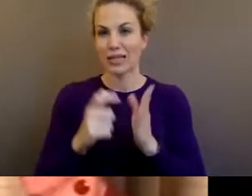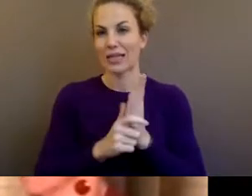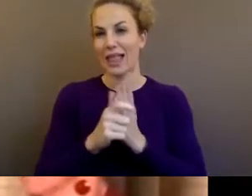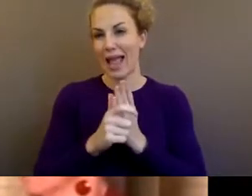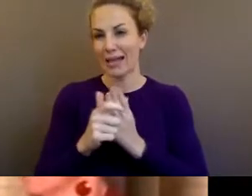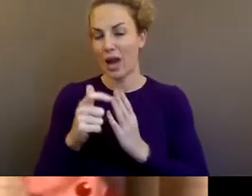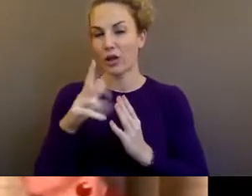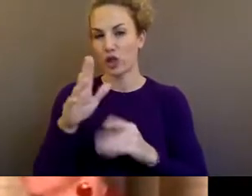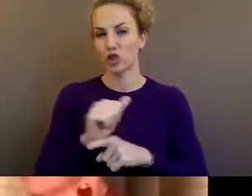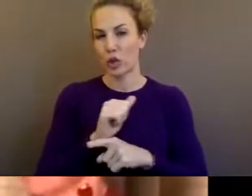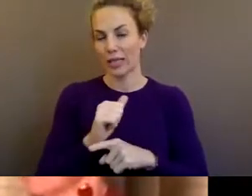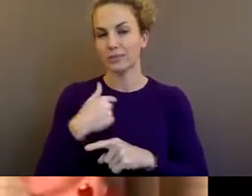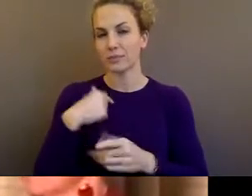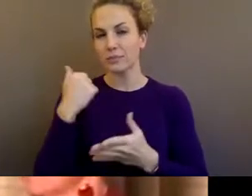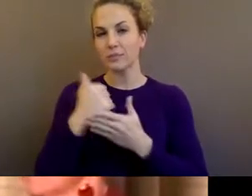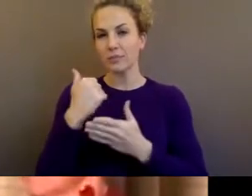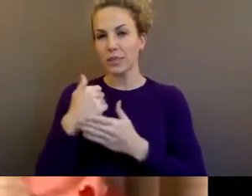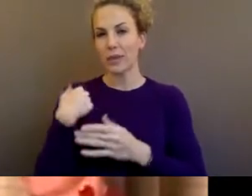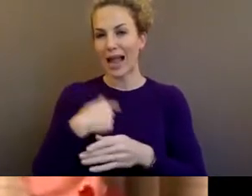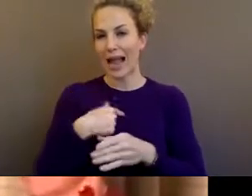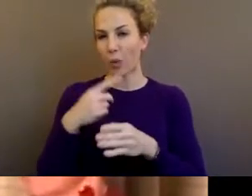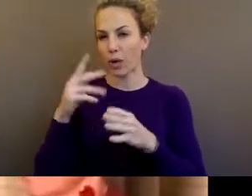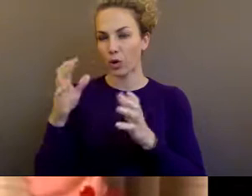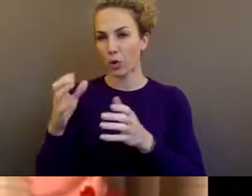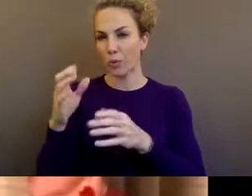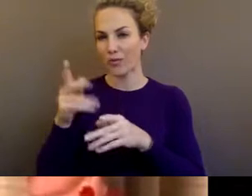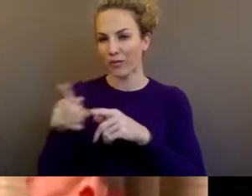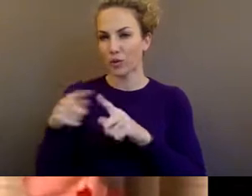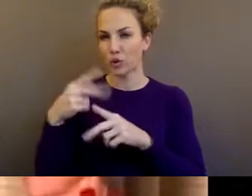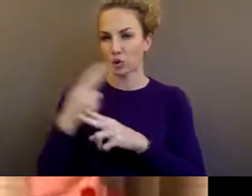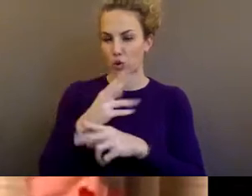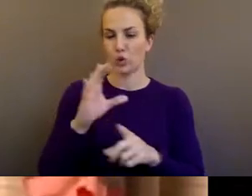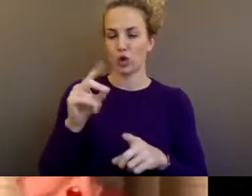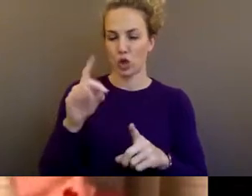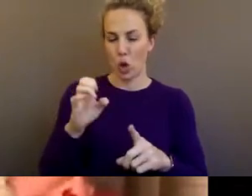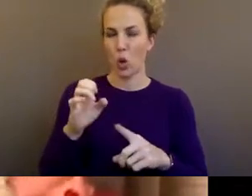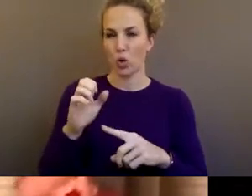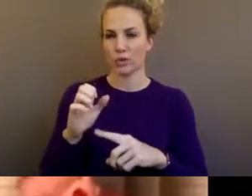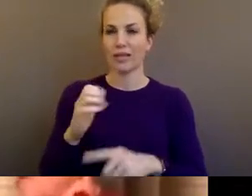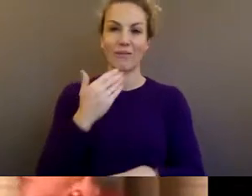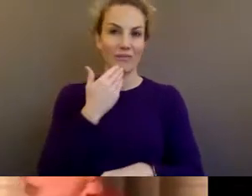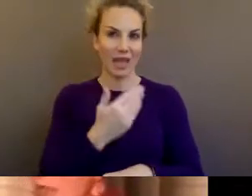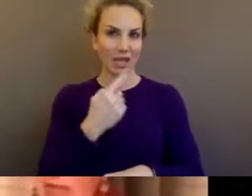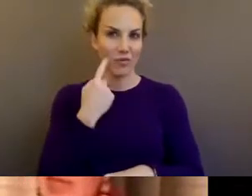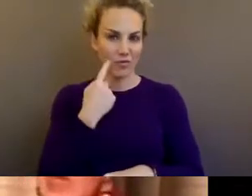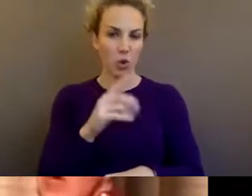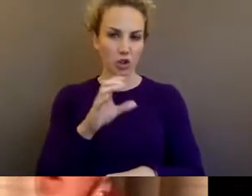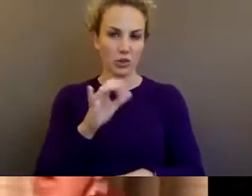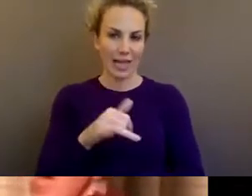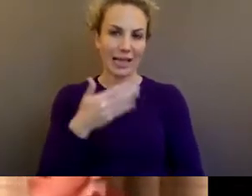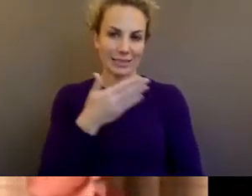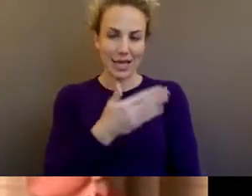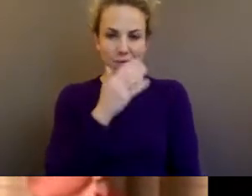training. So we're also helping our field to use the code in training as well. And thank you for doing that. Yeah. That's great that it's